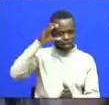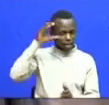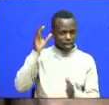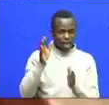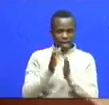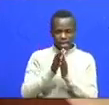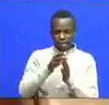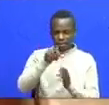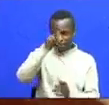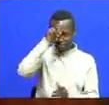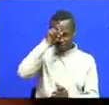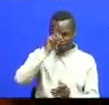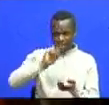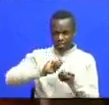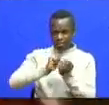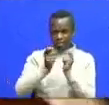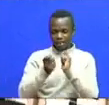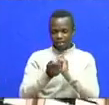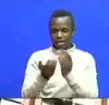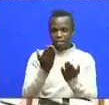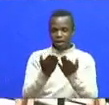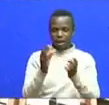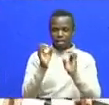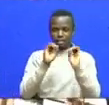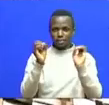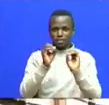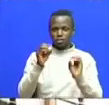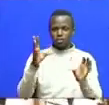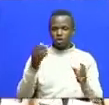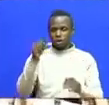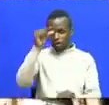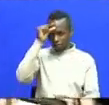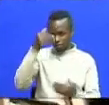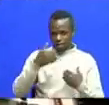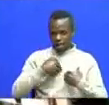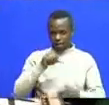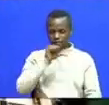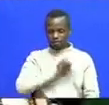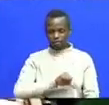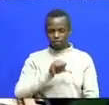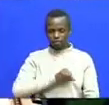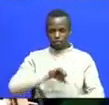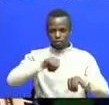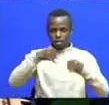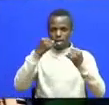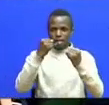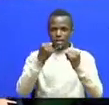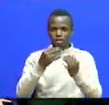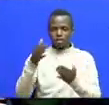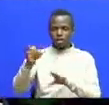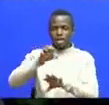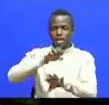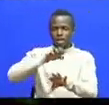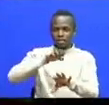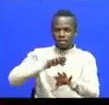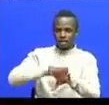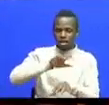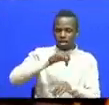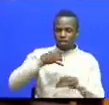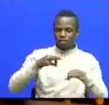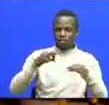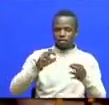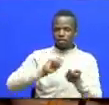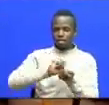Despite Kenya's trade imbalance, the government has an opportunity to take advantage of the newly established Africa Continental Free Trade